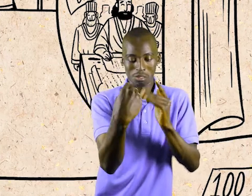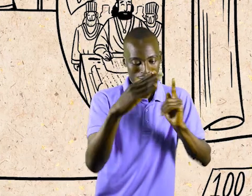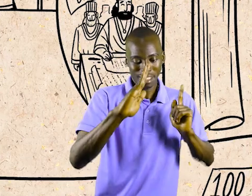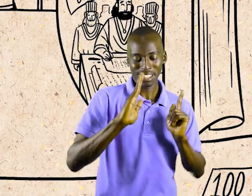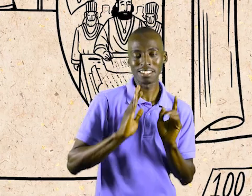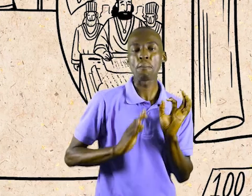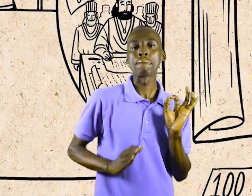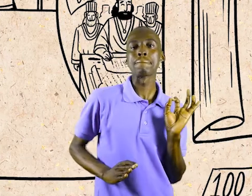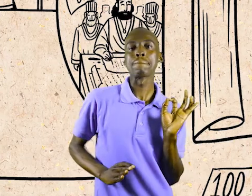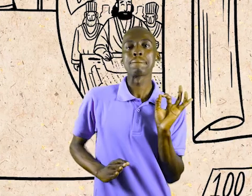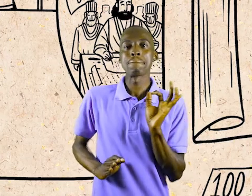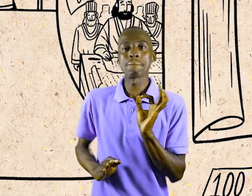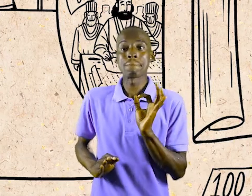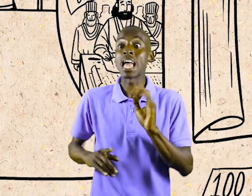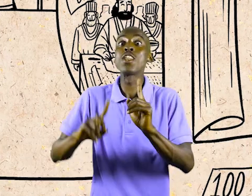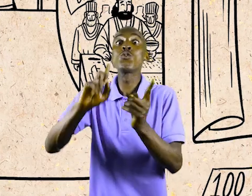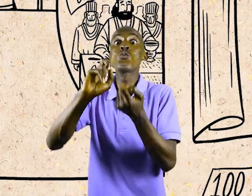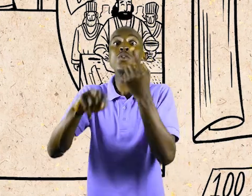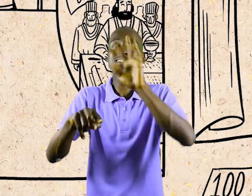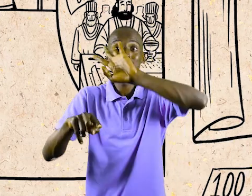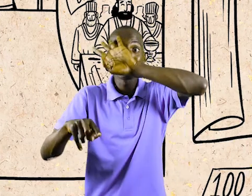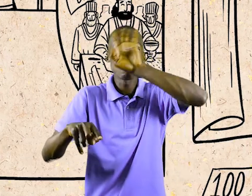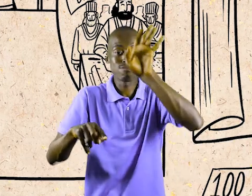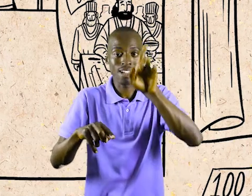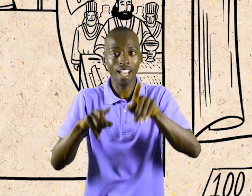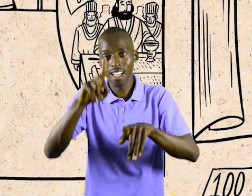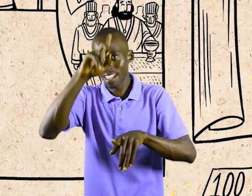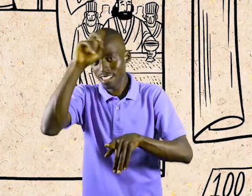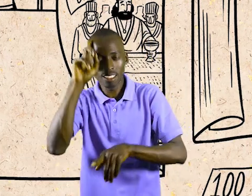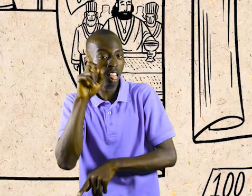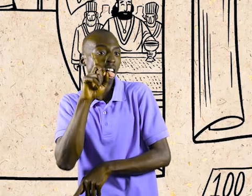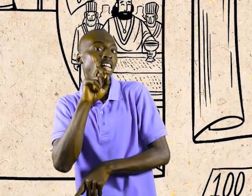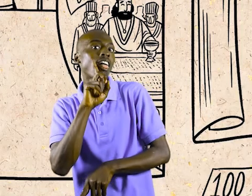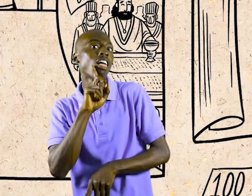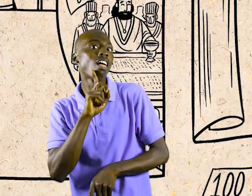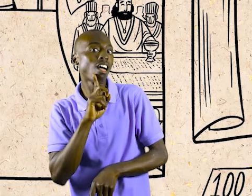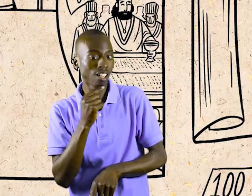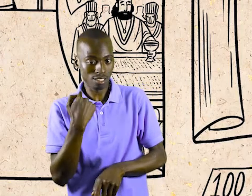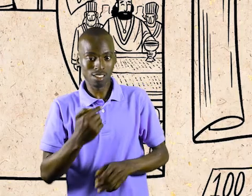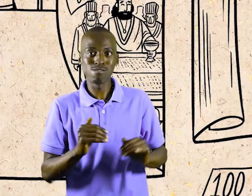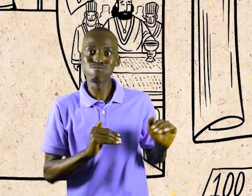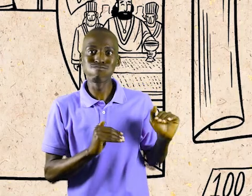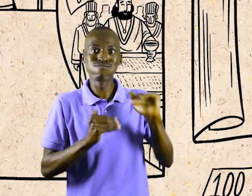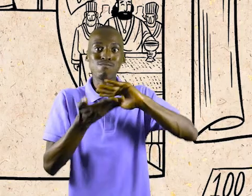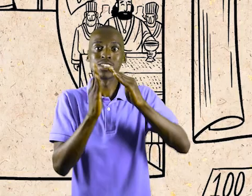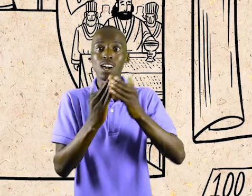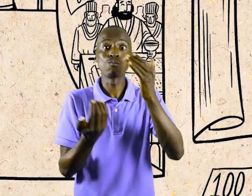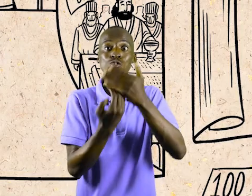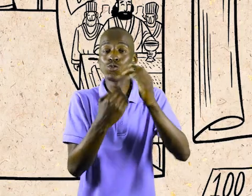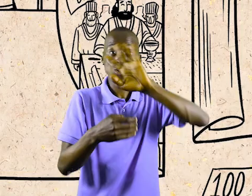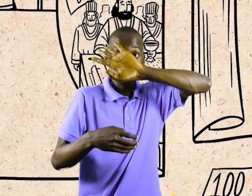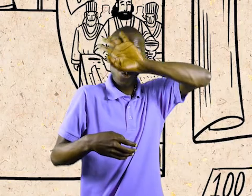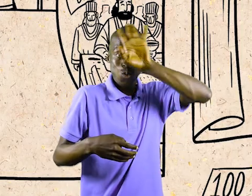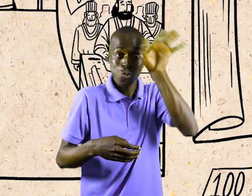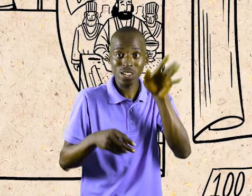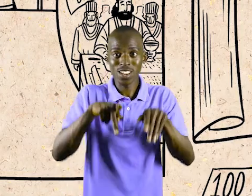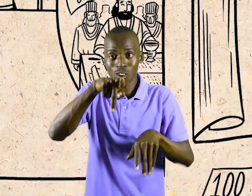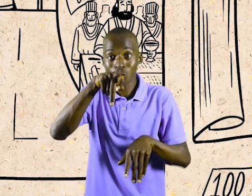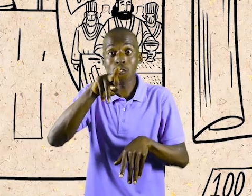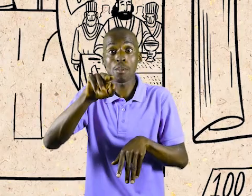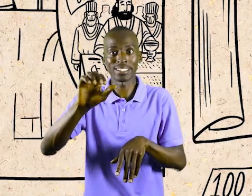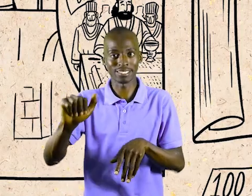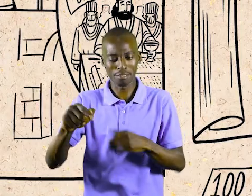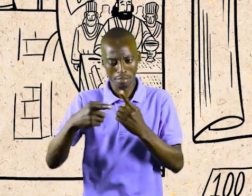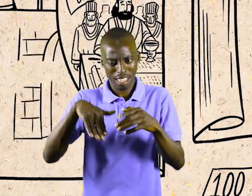enters the beauty pageant and wins. And the king is so obsessed with Esther that he elevates her to become the new queen of Persia.